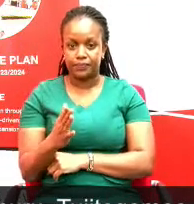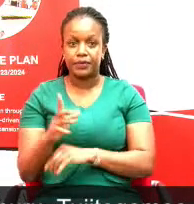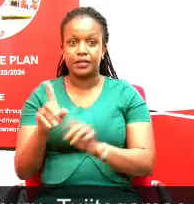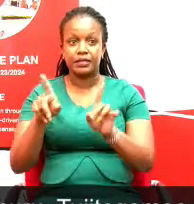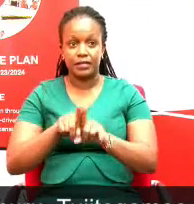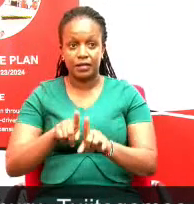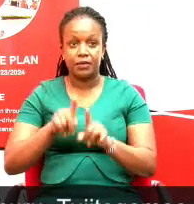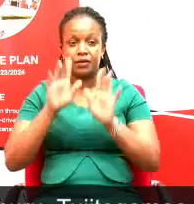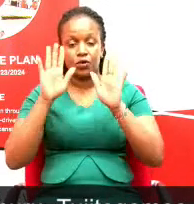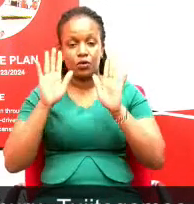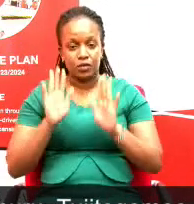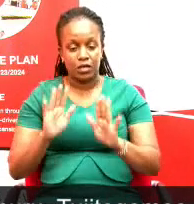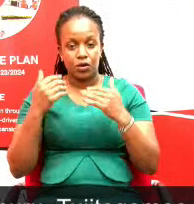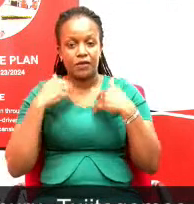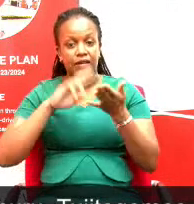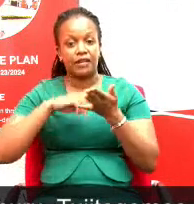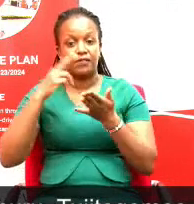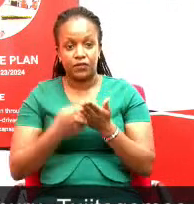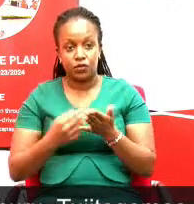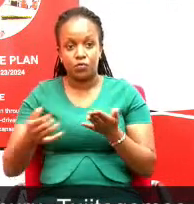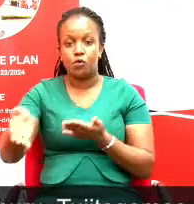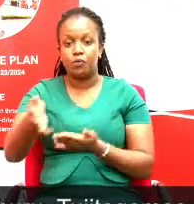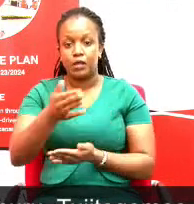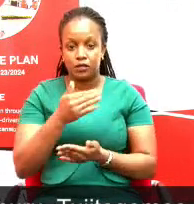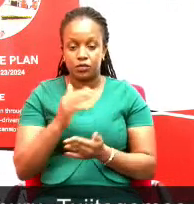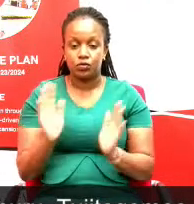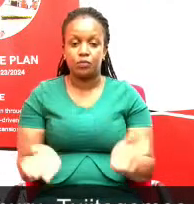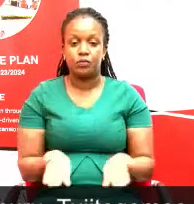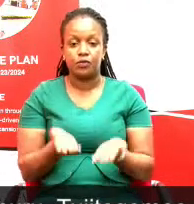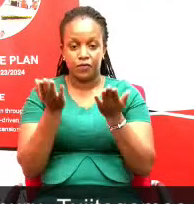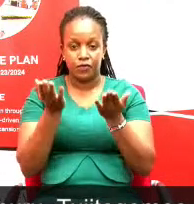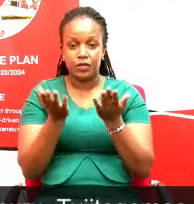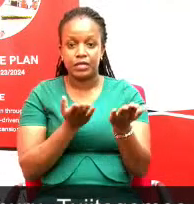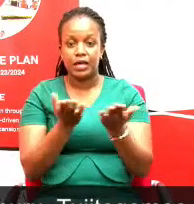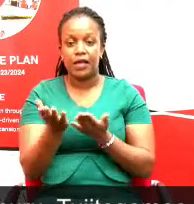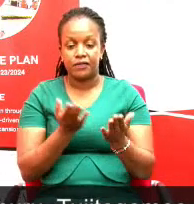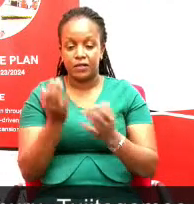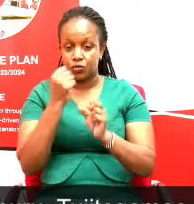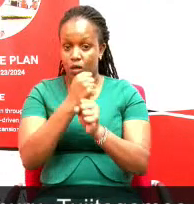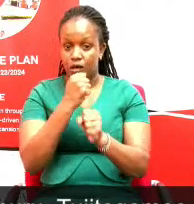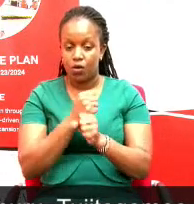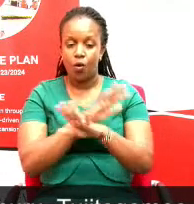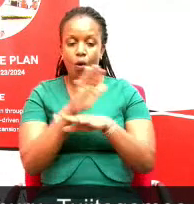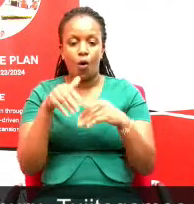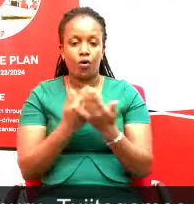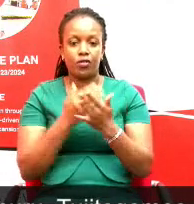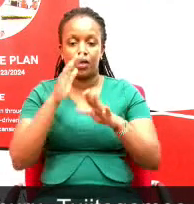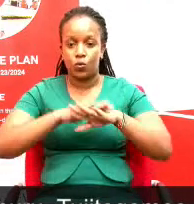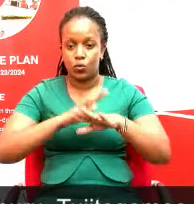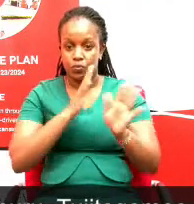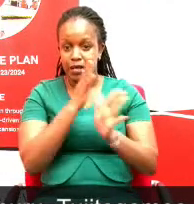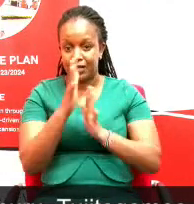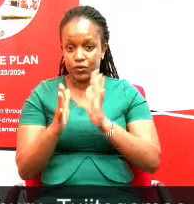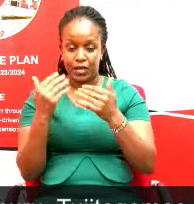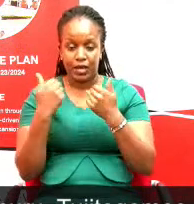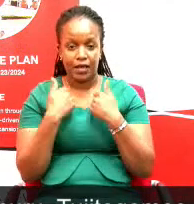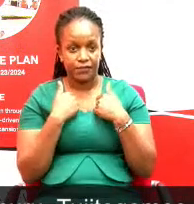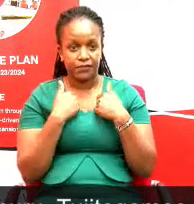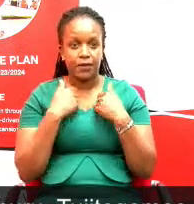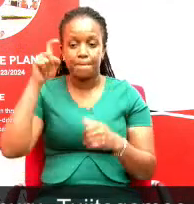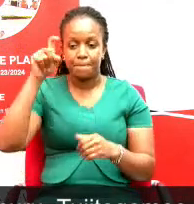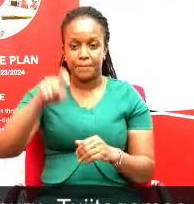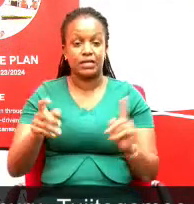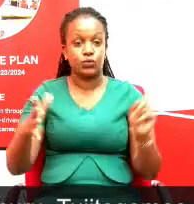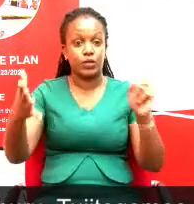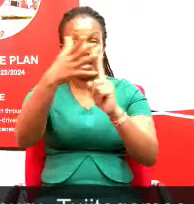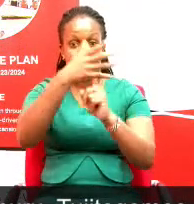critical to enhance revenue mobilization so as to improve service delivery. All the good plans we have that we want to